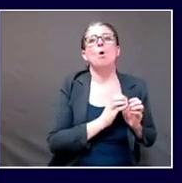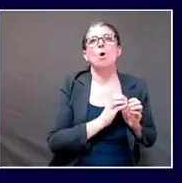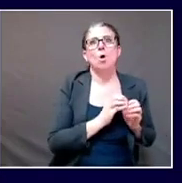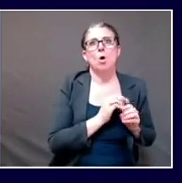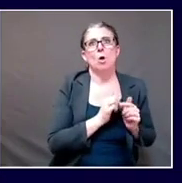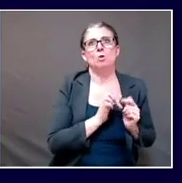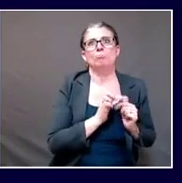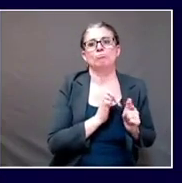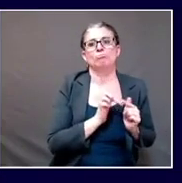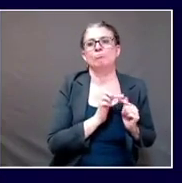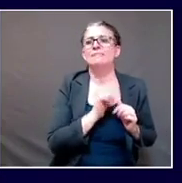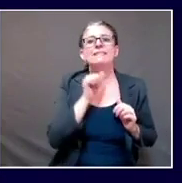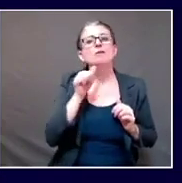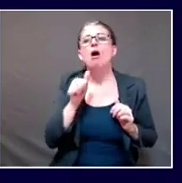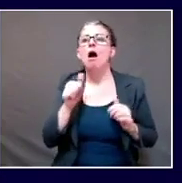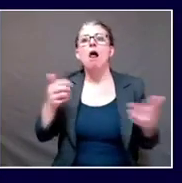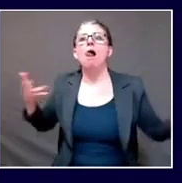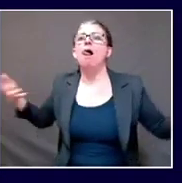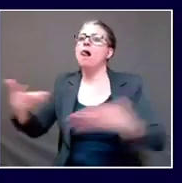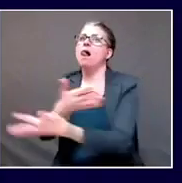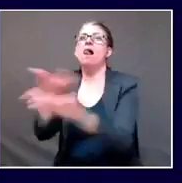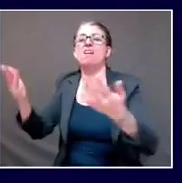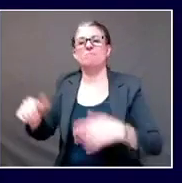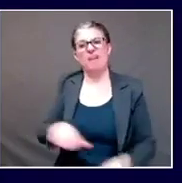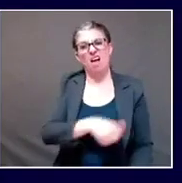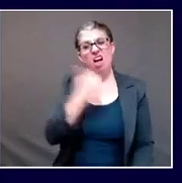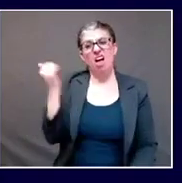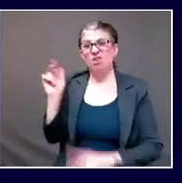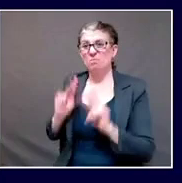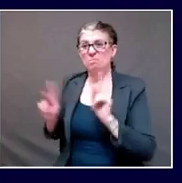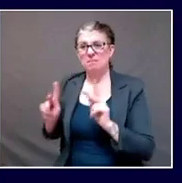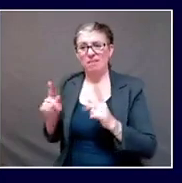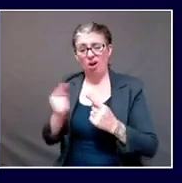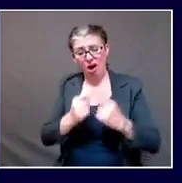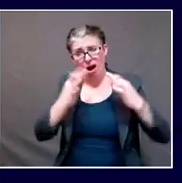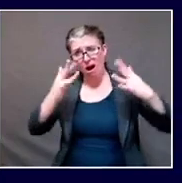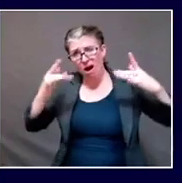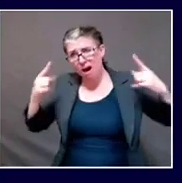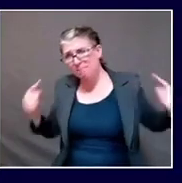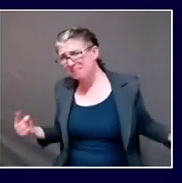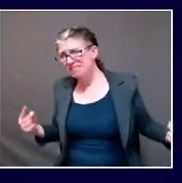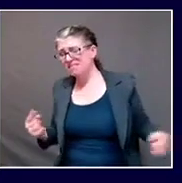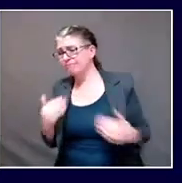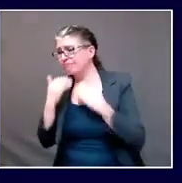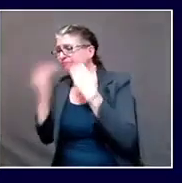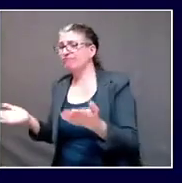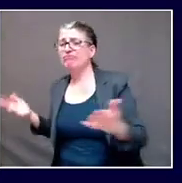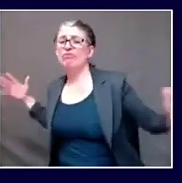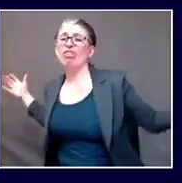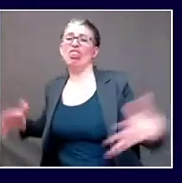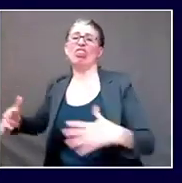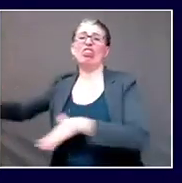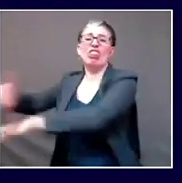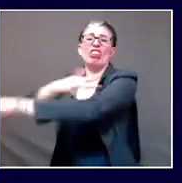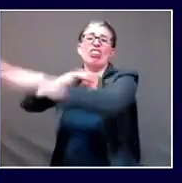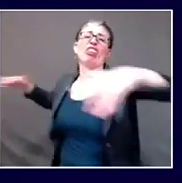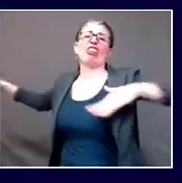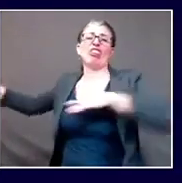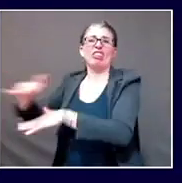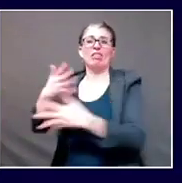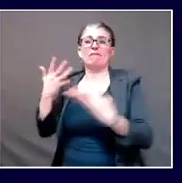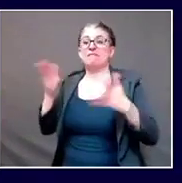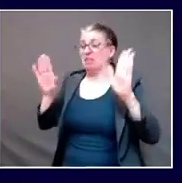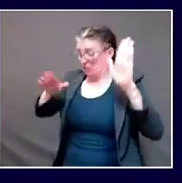And we're seeing an uptick now. Statistically, it's an uptick within weeks of Thanksgiving. We don't want to see that hit even